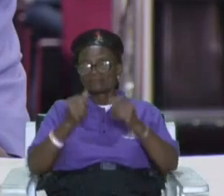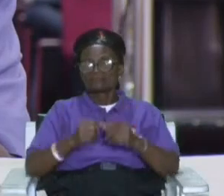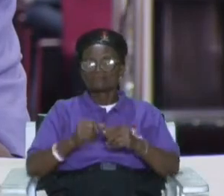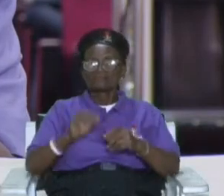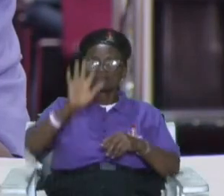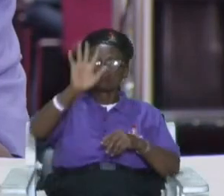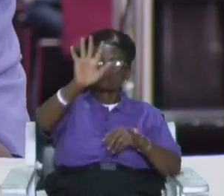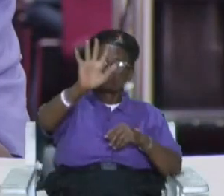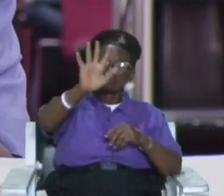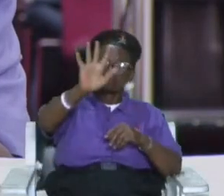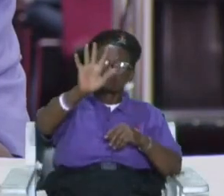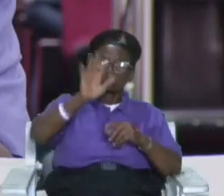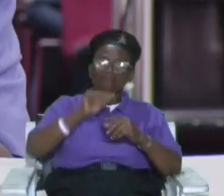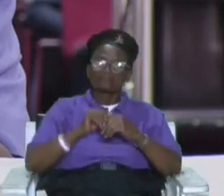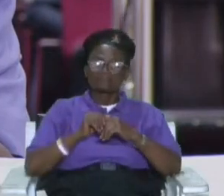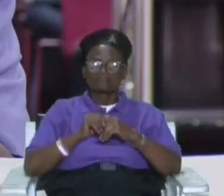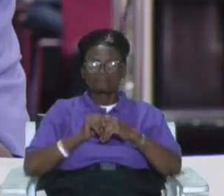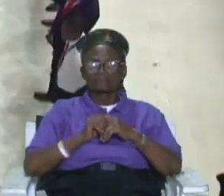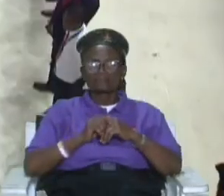5.